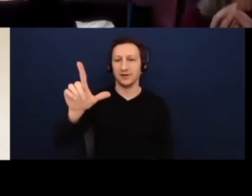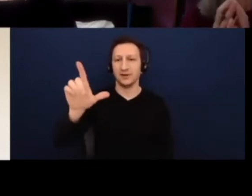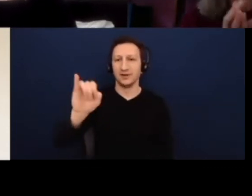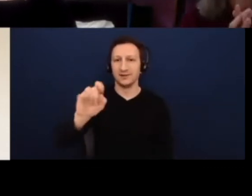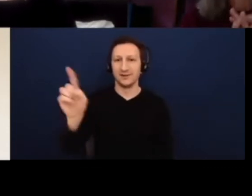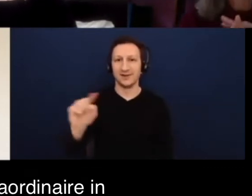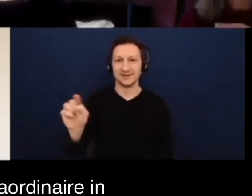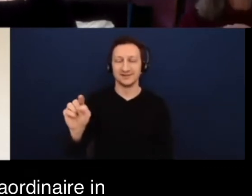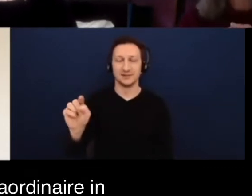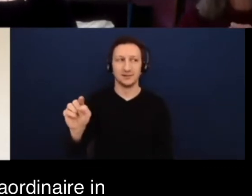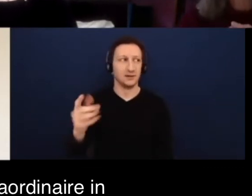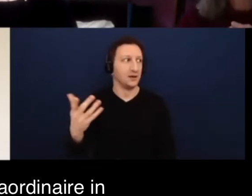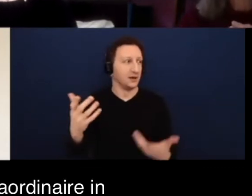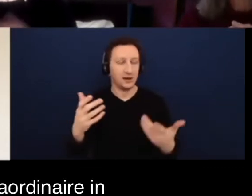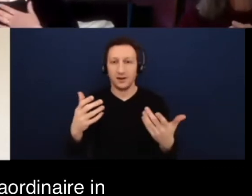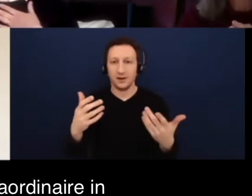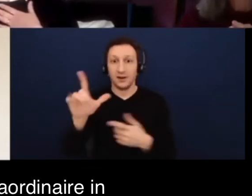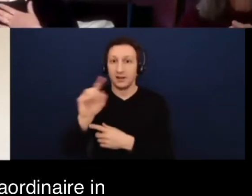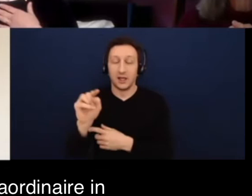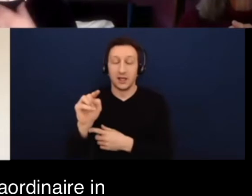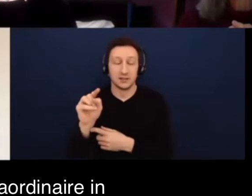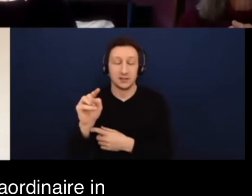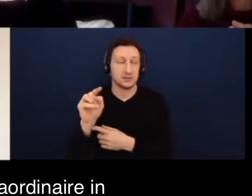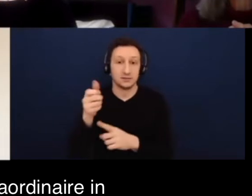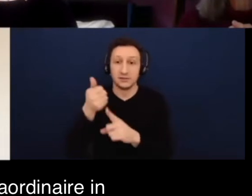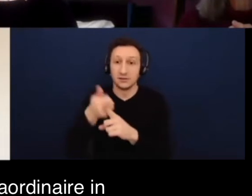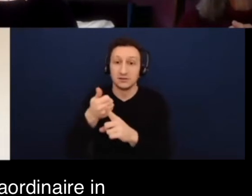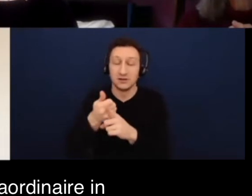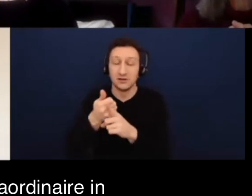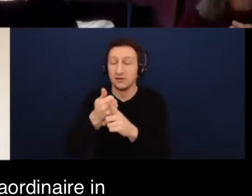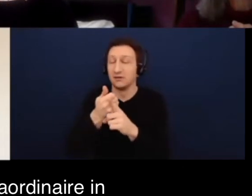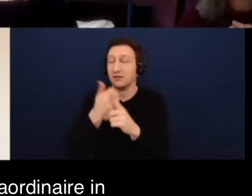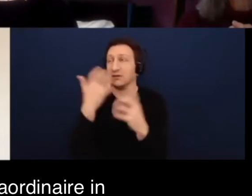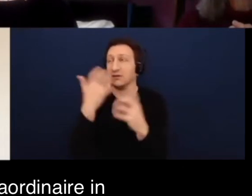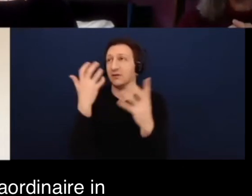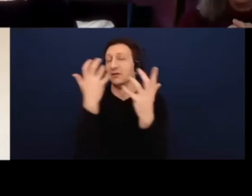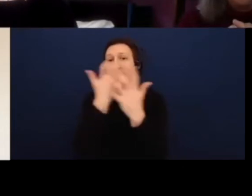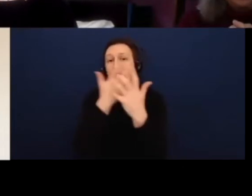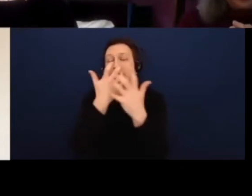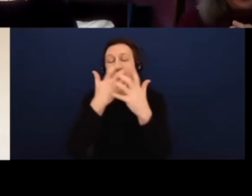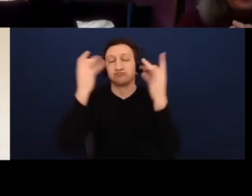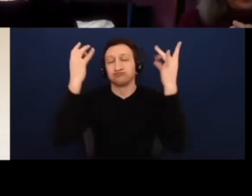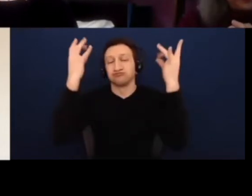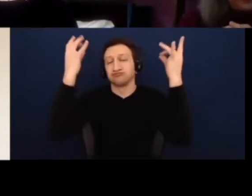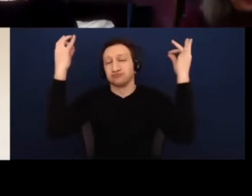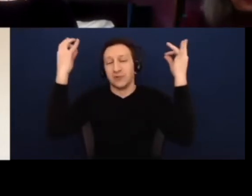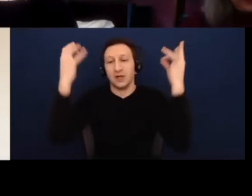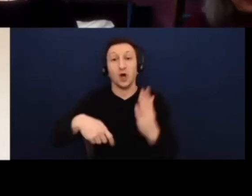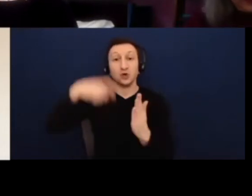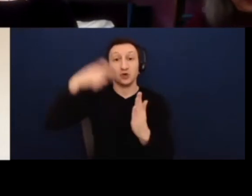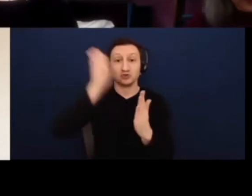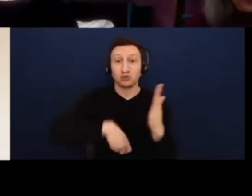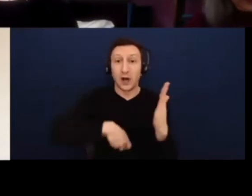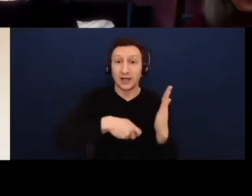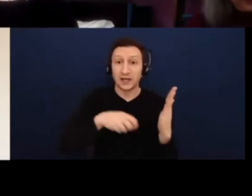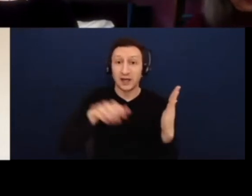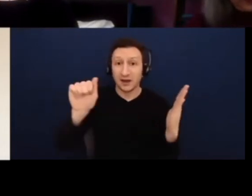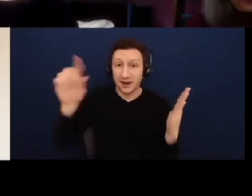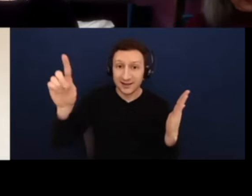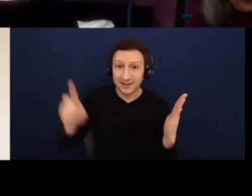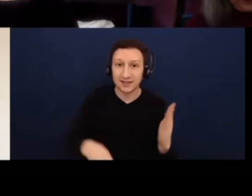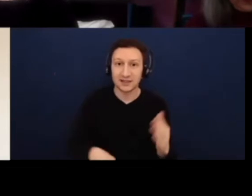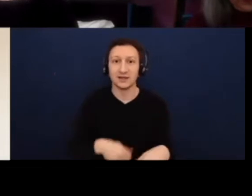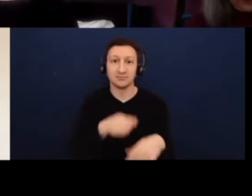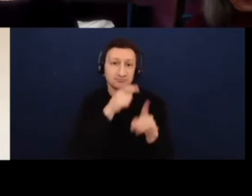extraordinaire. Liz is extraordinaire in writing audio description, also voicing, also casting,